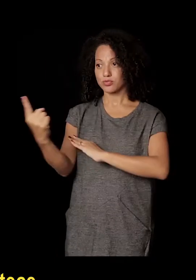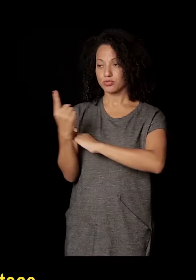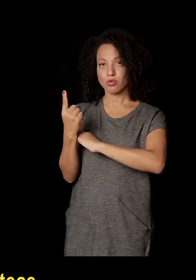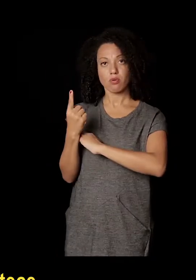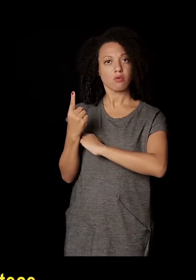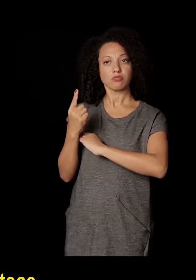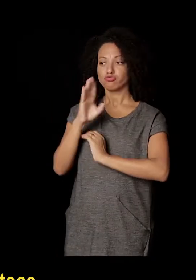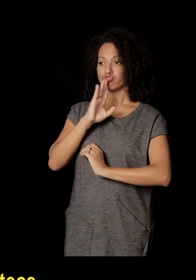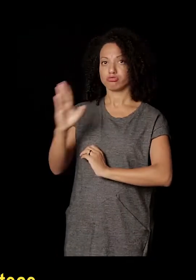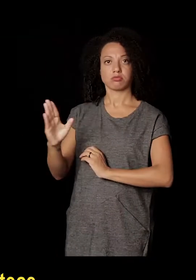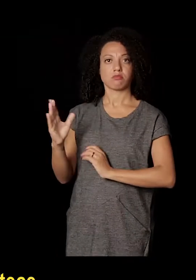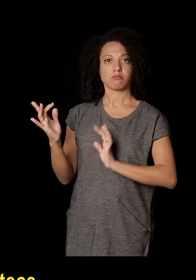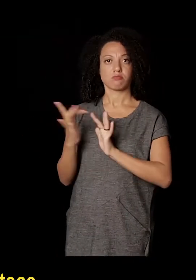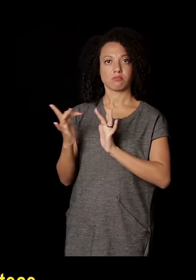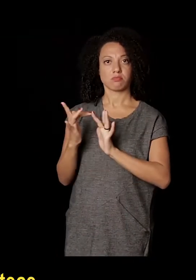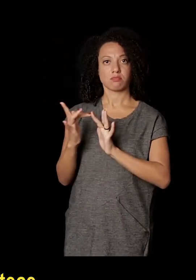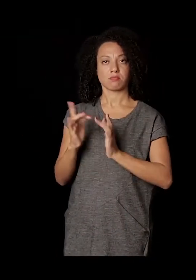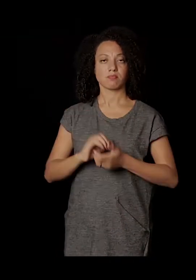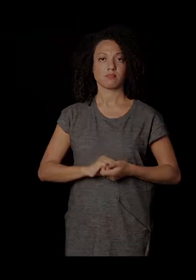and the artist.